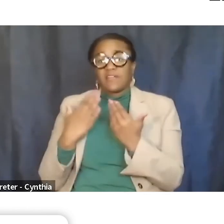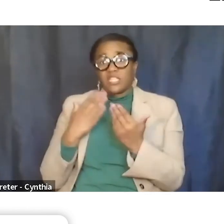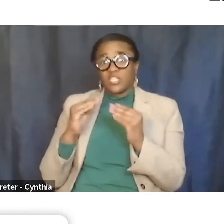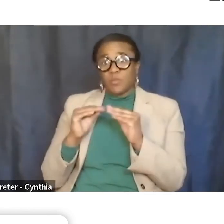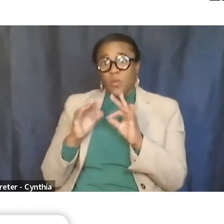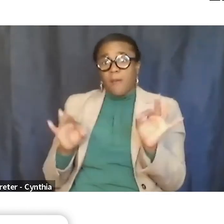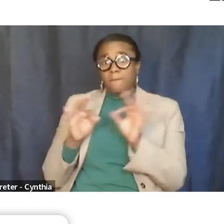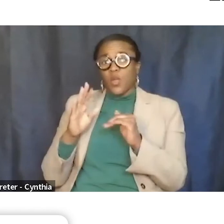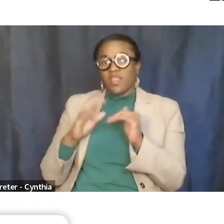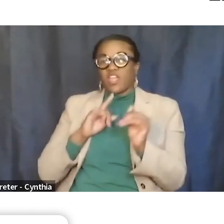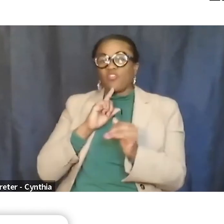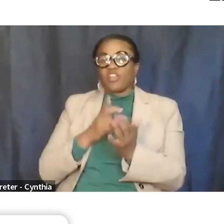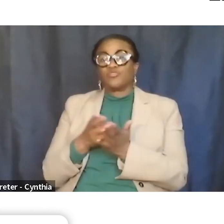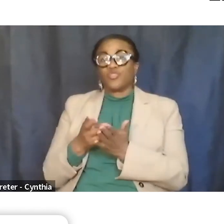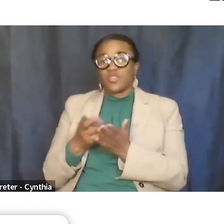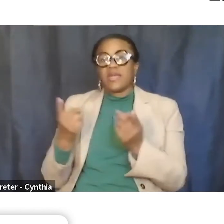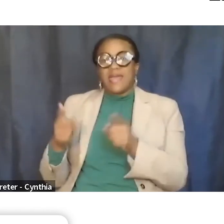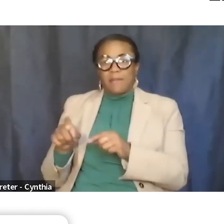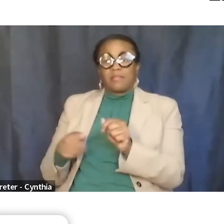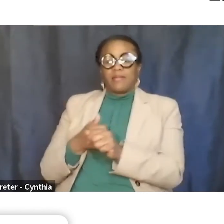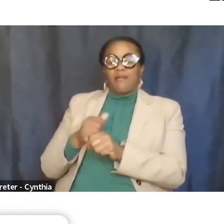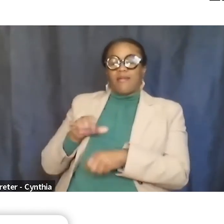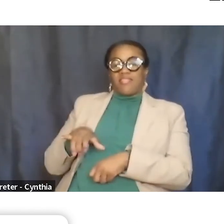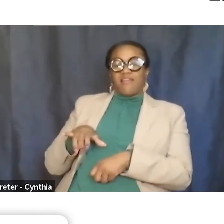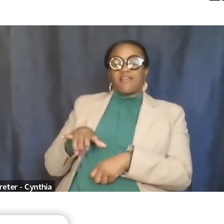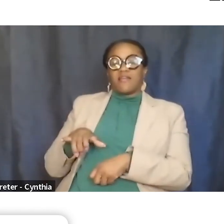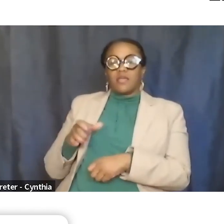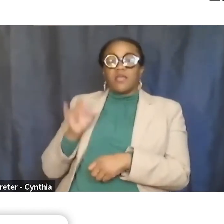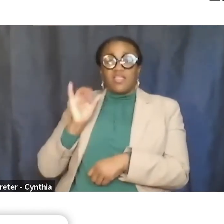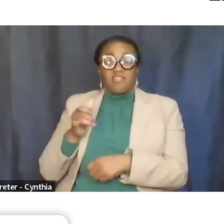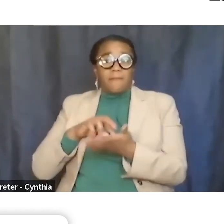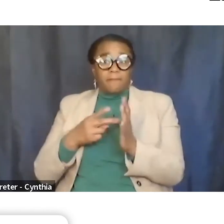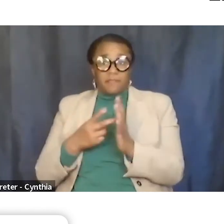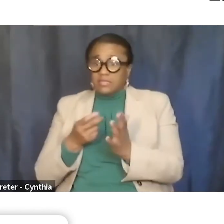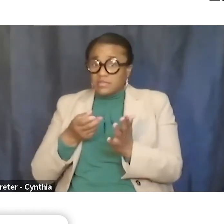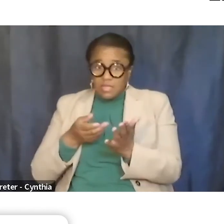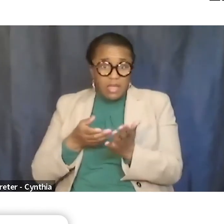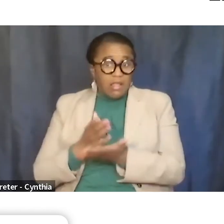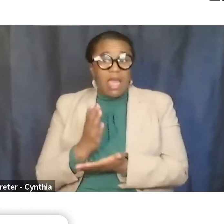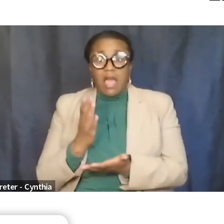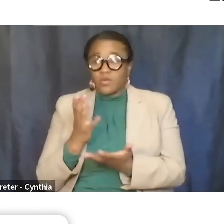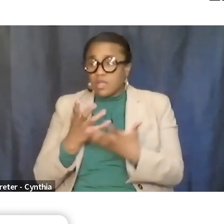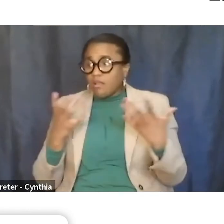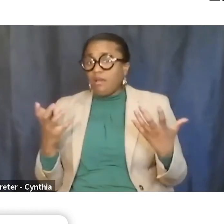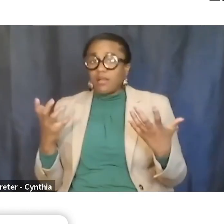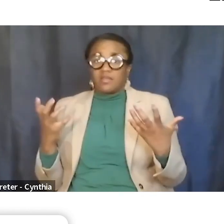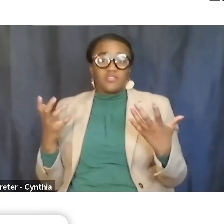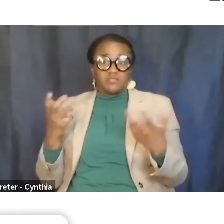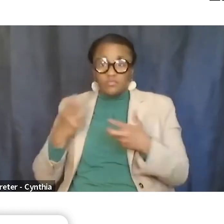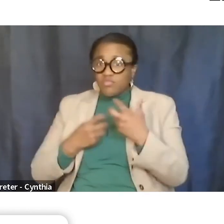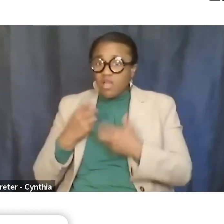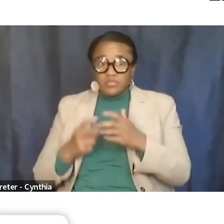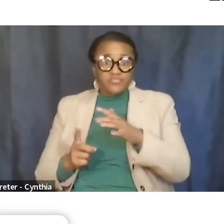the real truths of what's happening behind it, and it's allowed for a lot of the problems